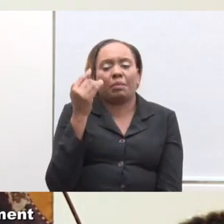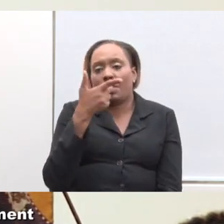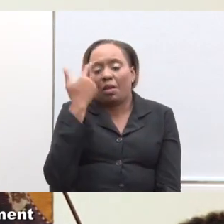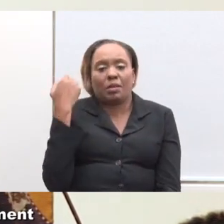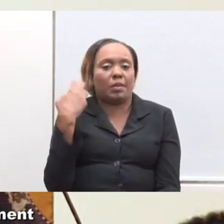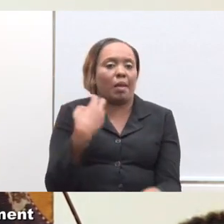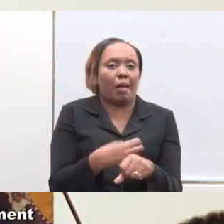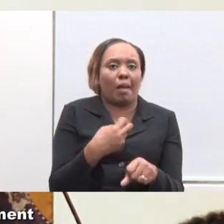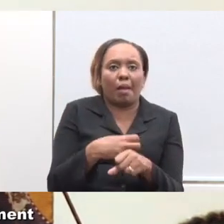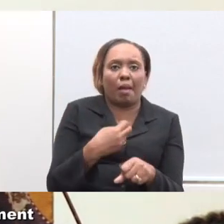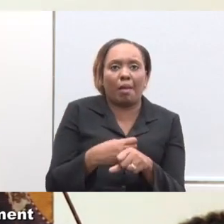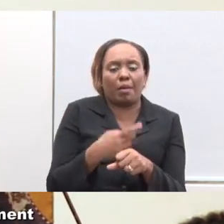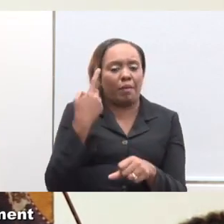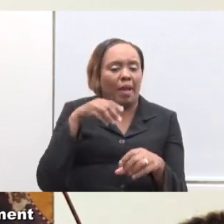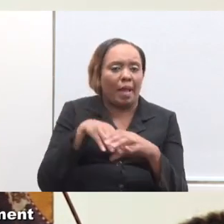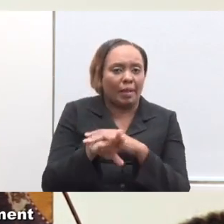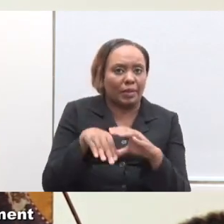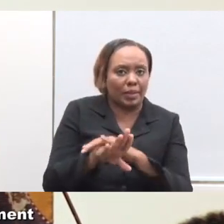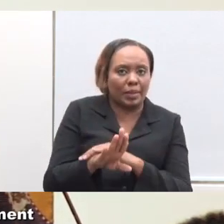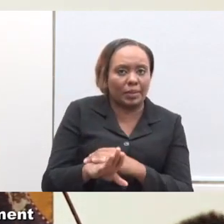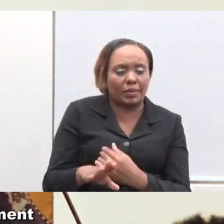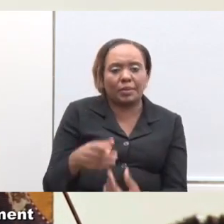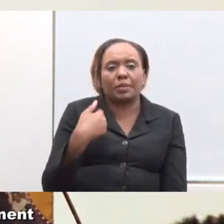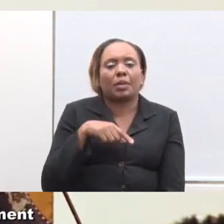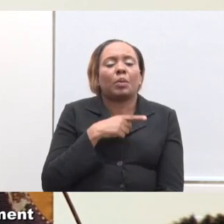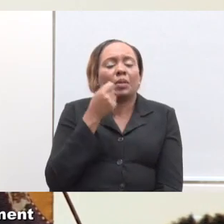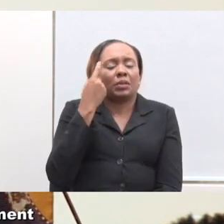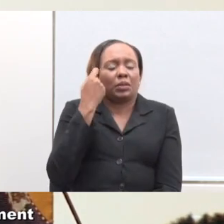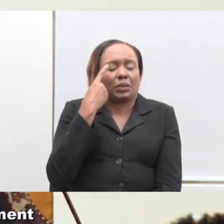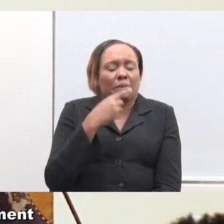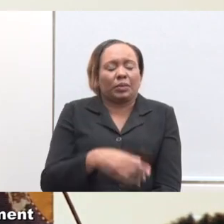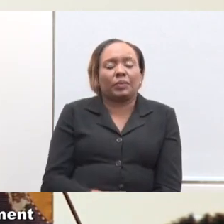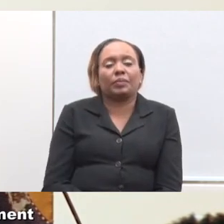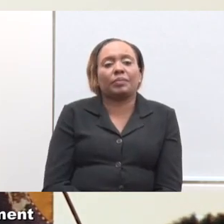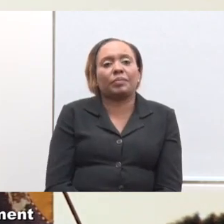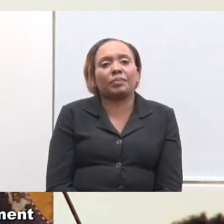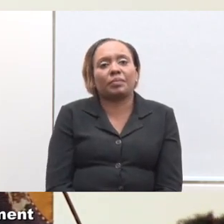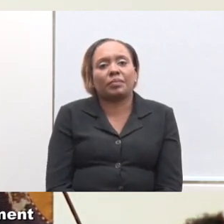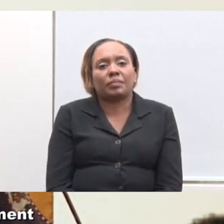access legitimate benefits, we understand. Mr. Speaker,